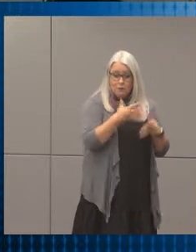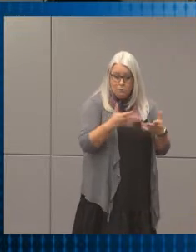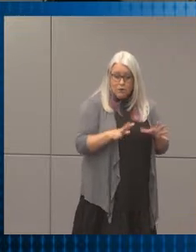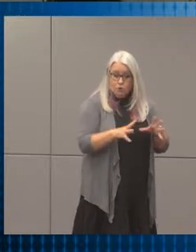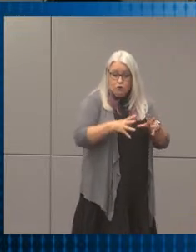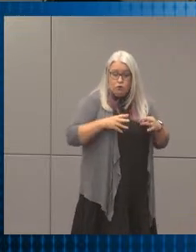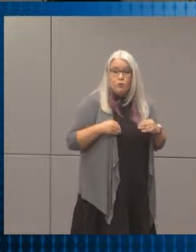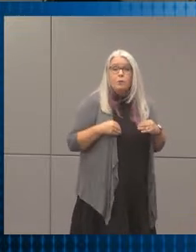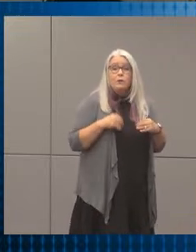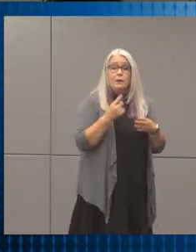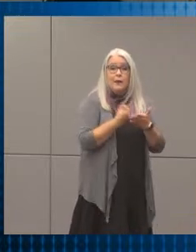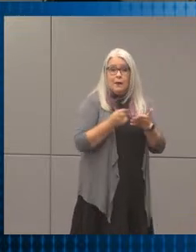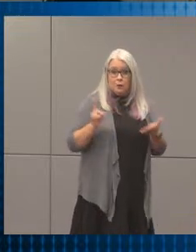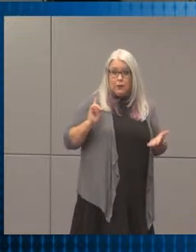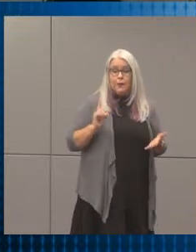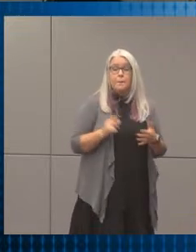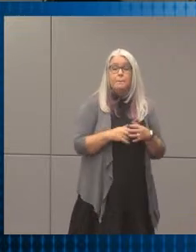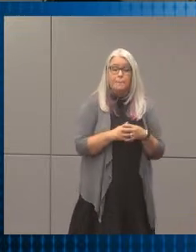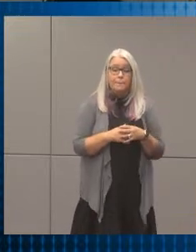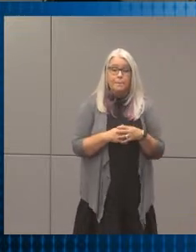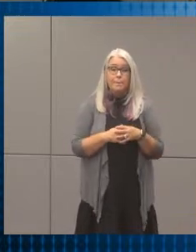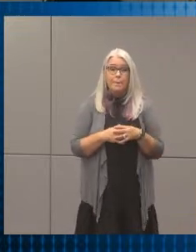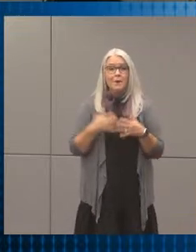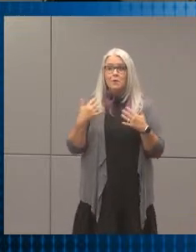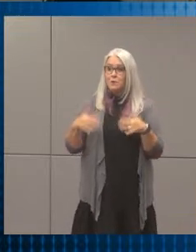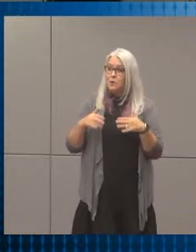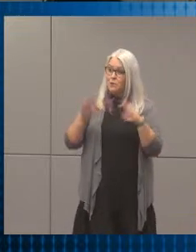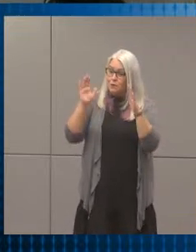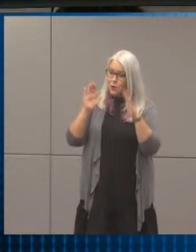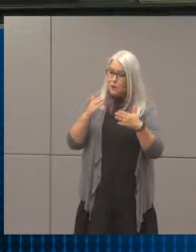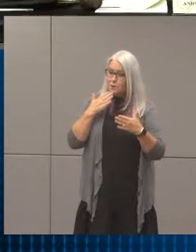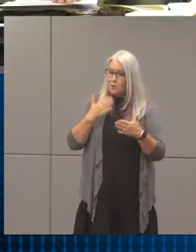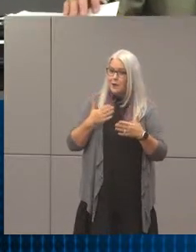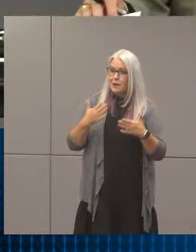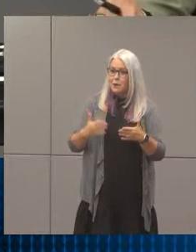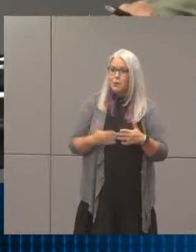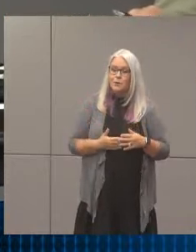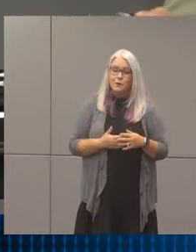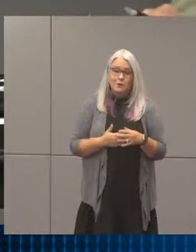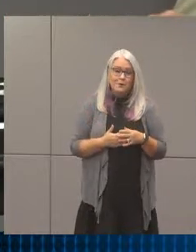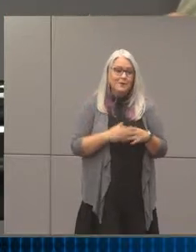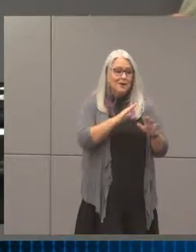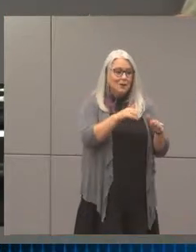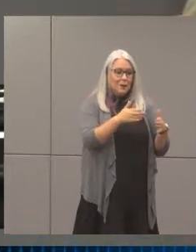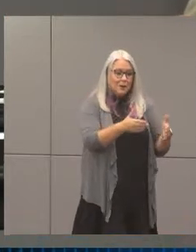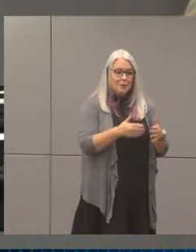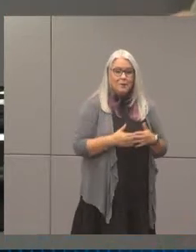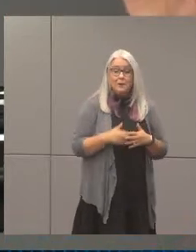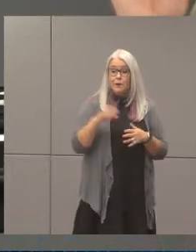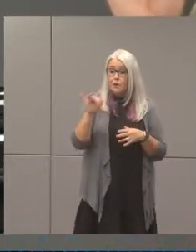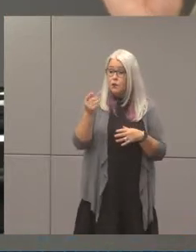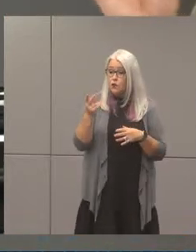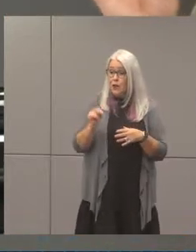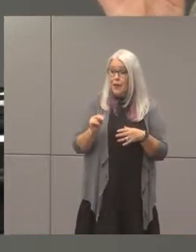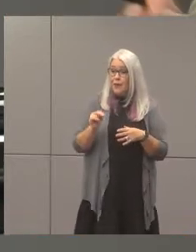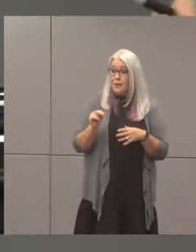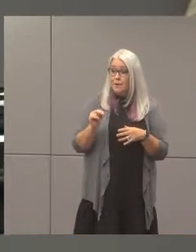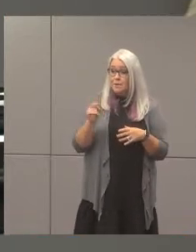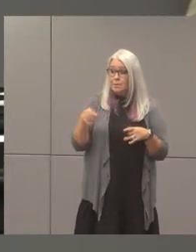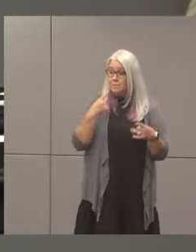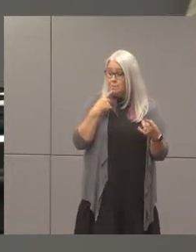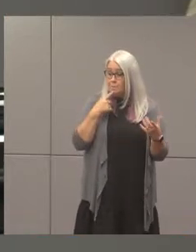Very good. Thank you. You're welcome. John, don't go away